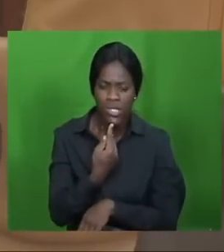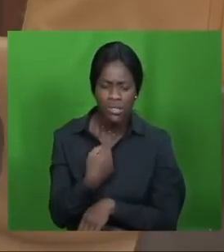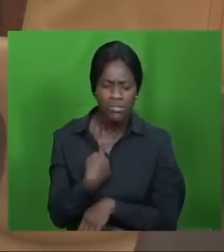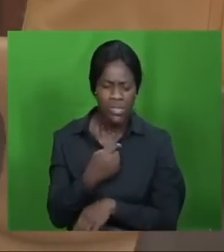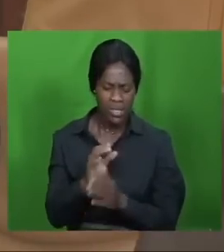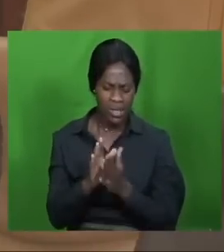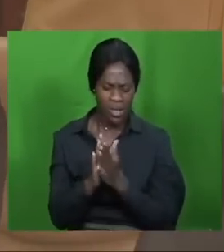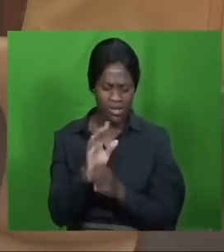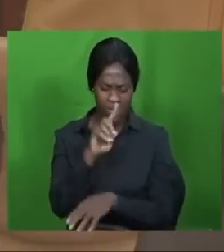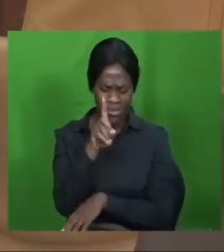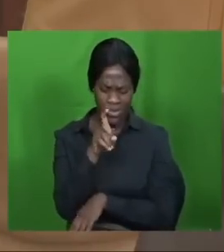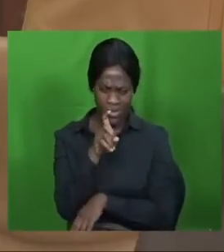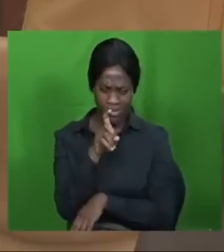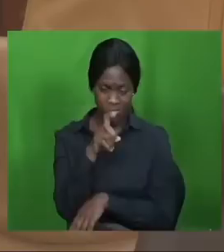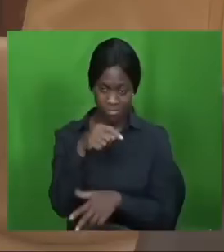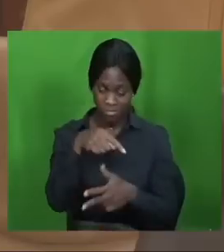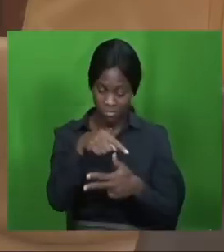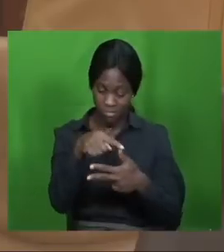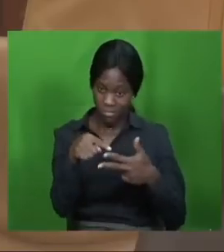the following. 1,